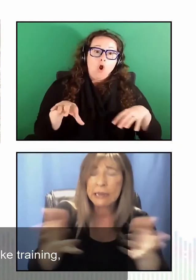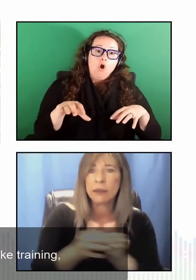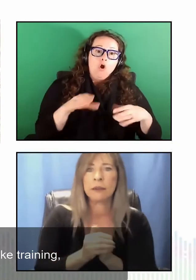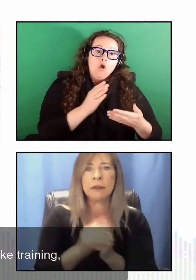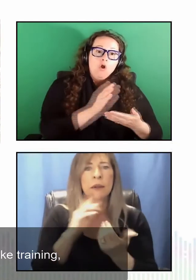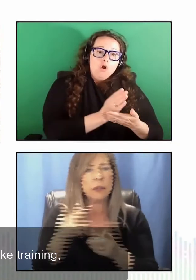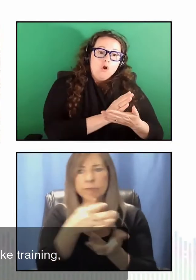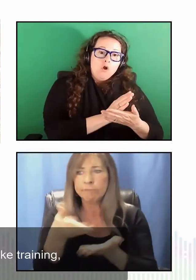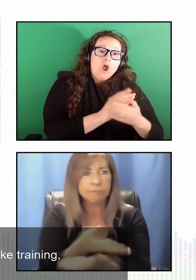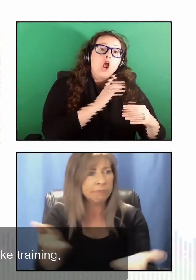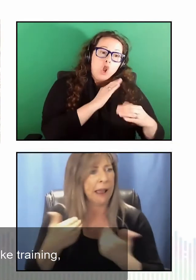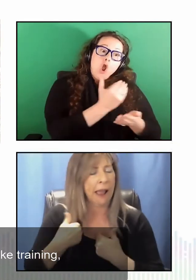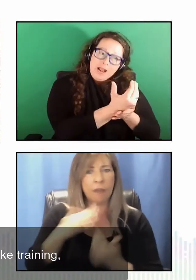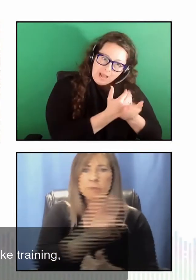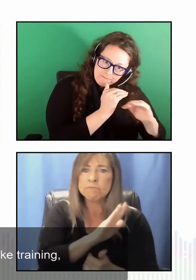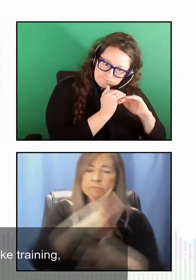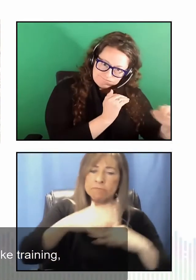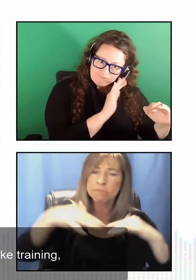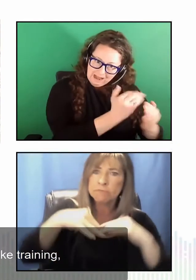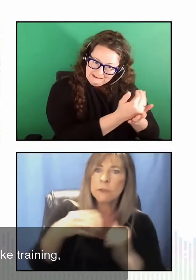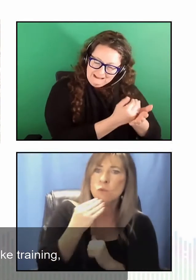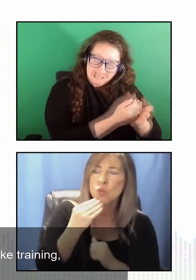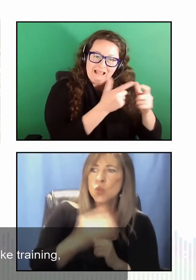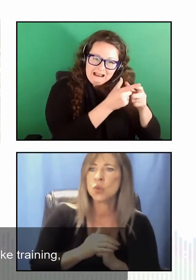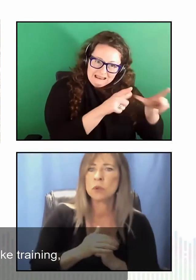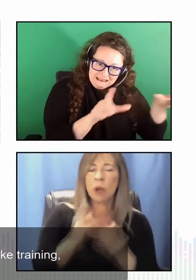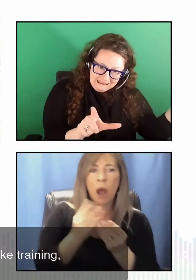language retention, decreased crime,